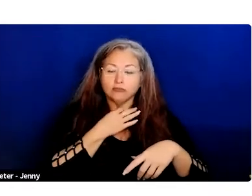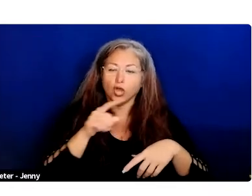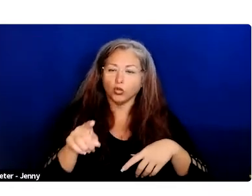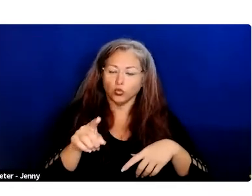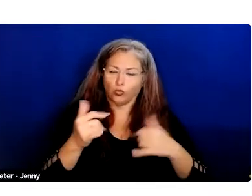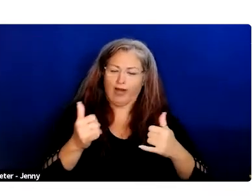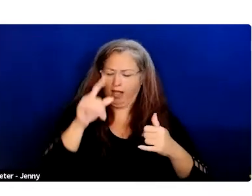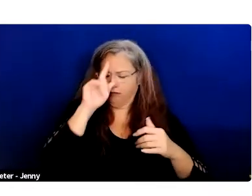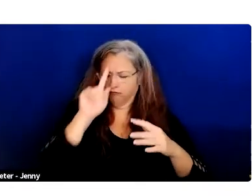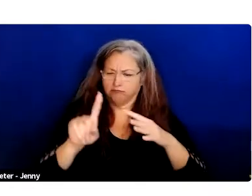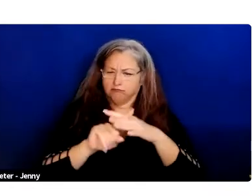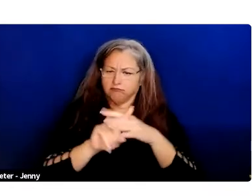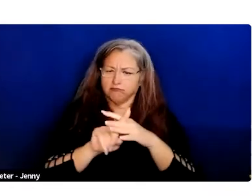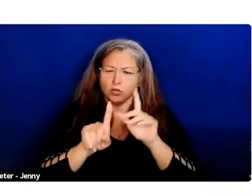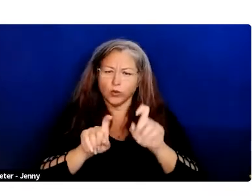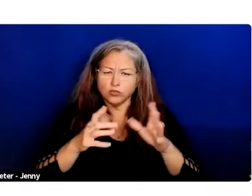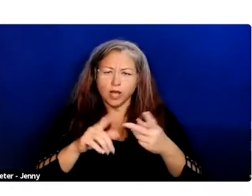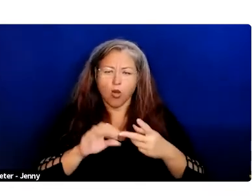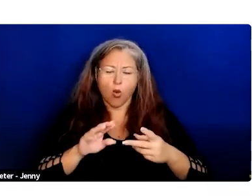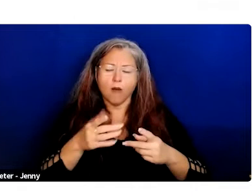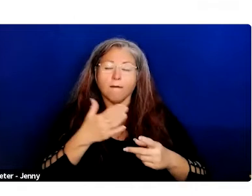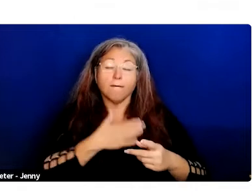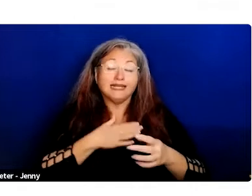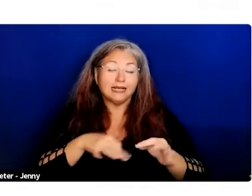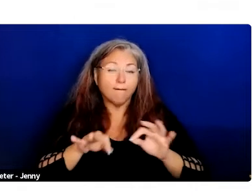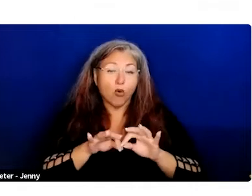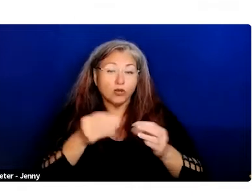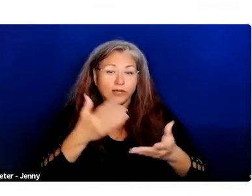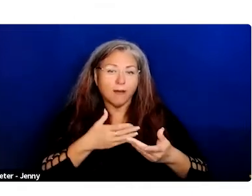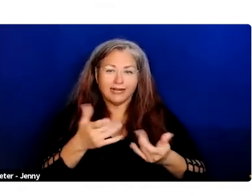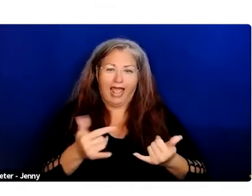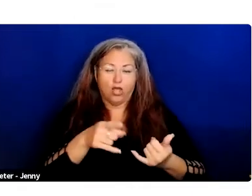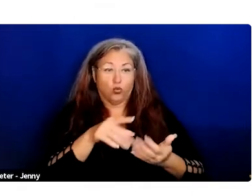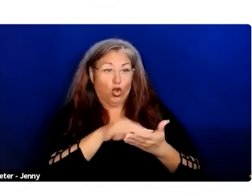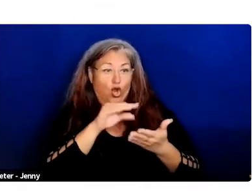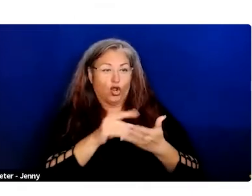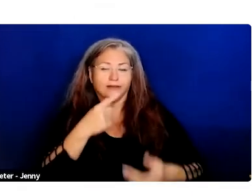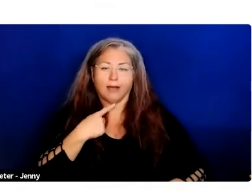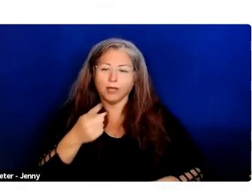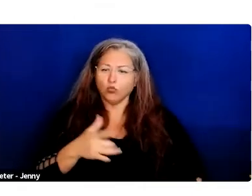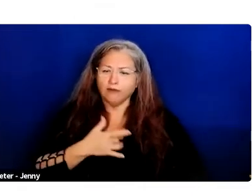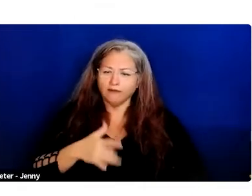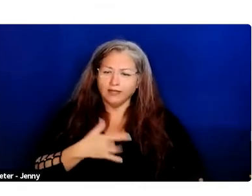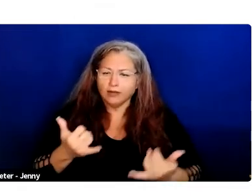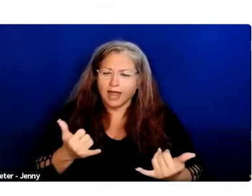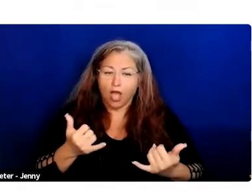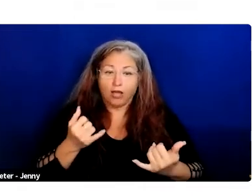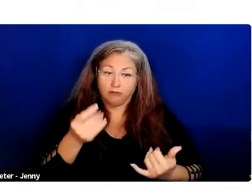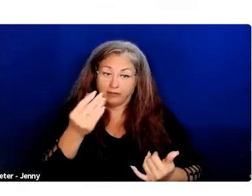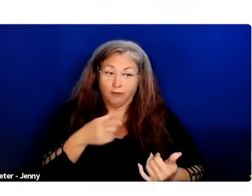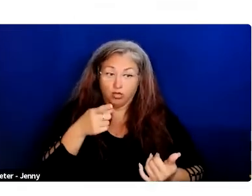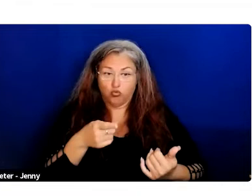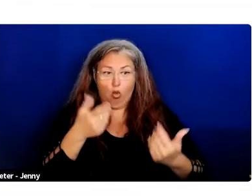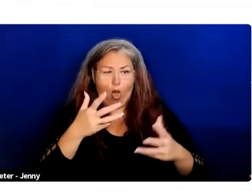mind. Most importantly, I want to know how you feel after learning this. And I want to know if this is something that you knew about or